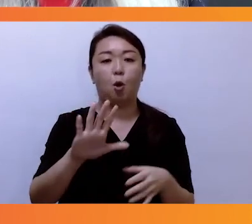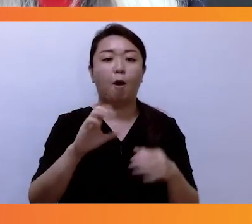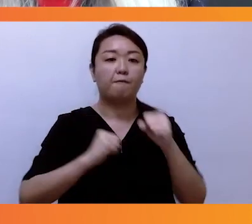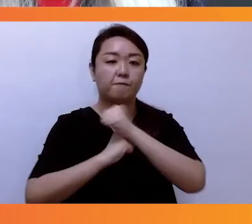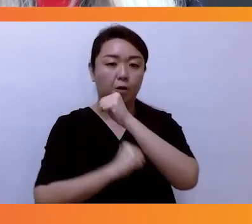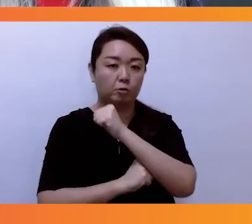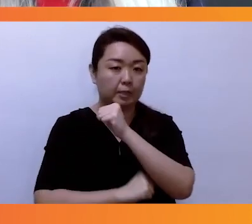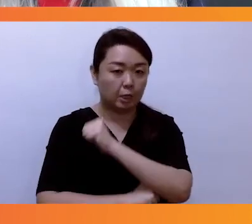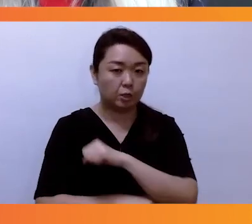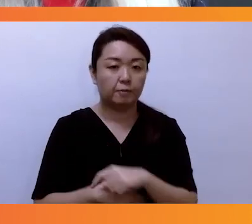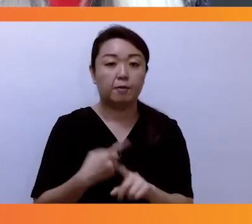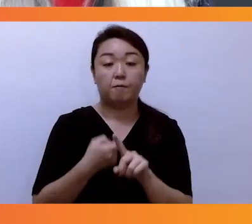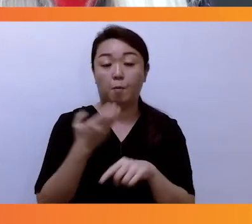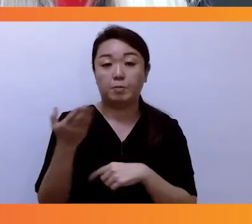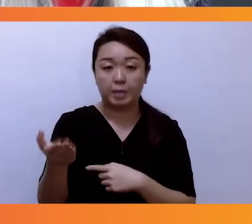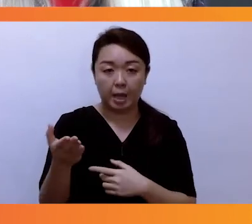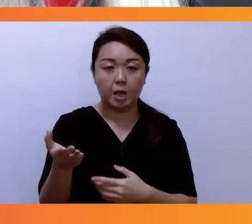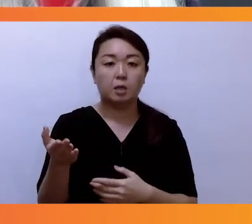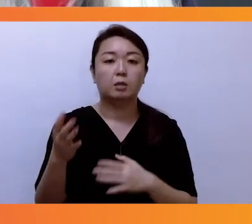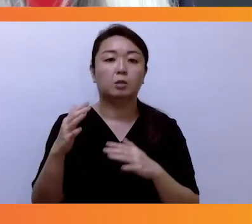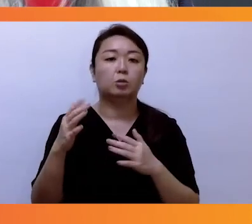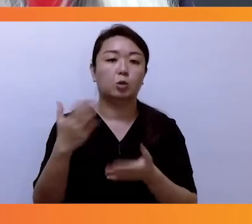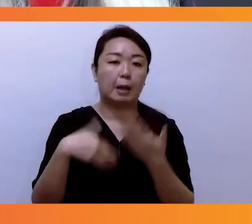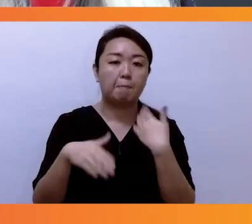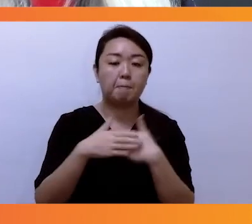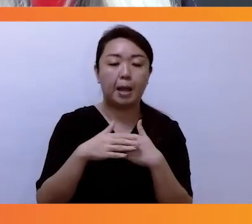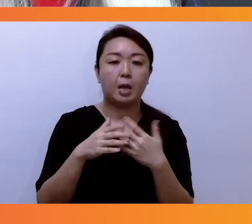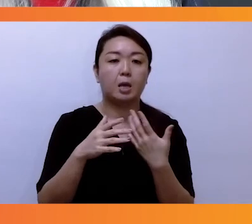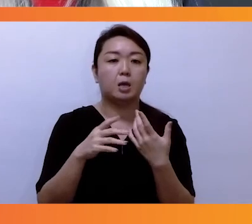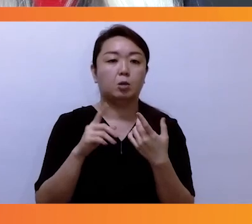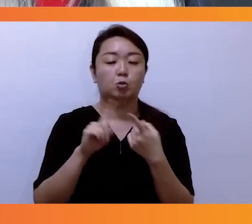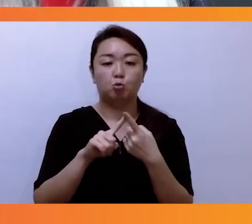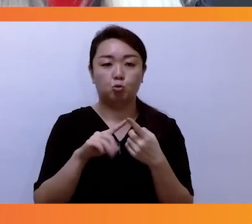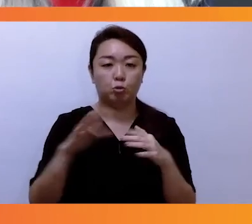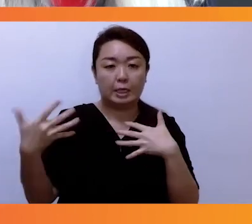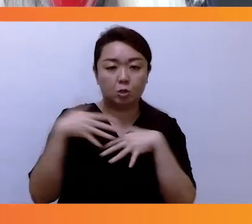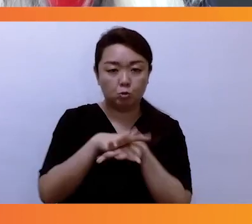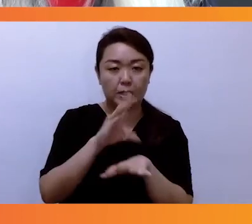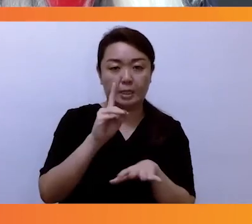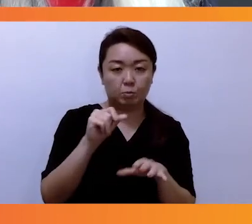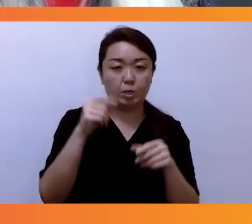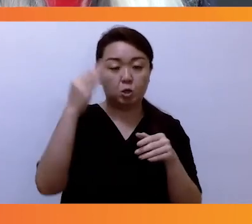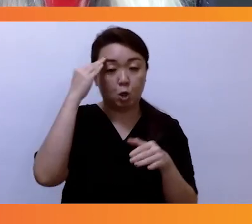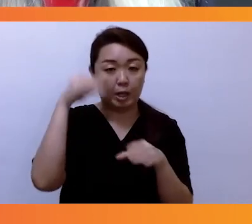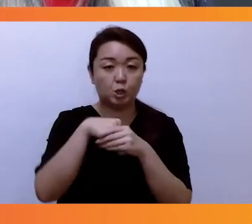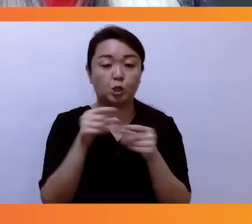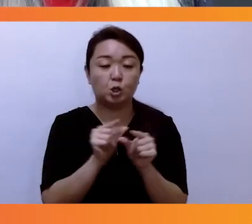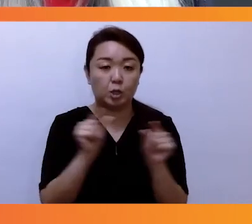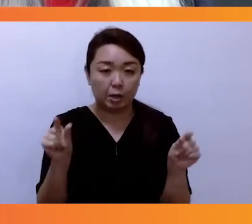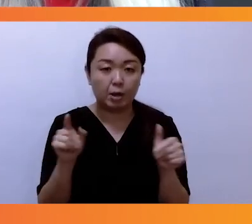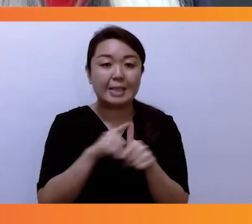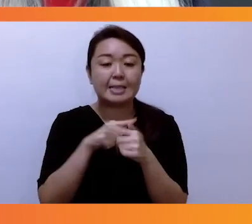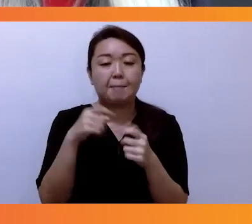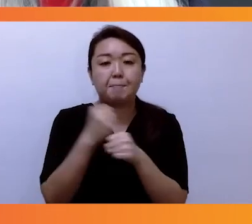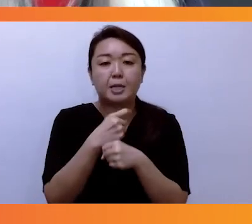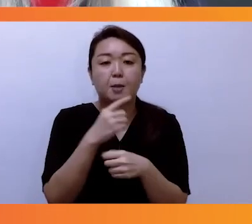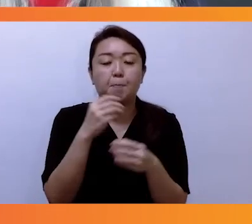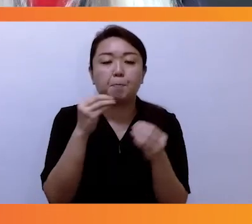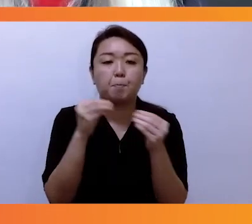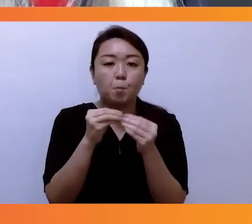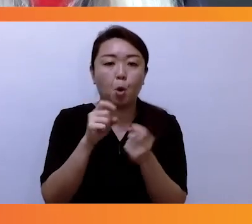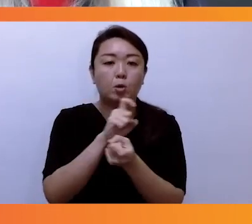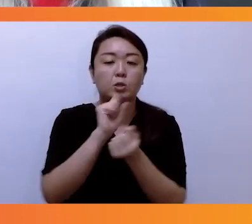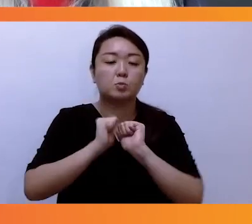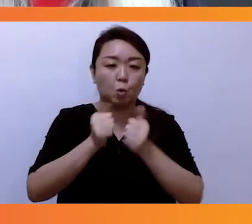your foundation. From there, you're going to move back up and integrate disability knowledge in general, and then make it